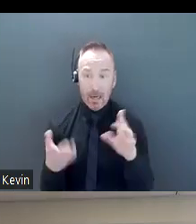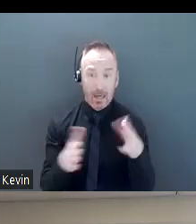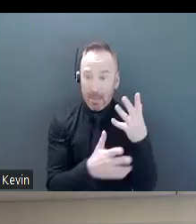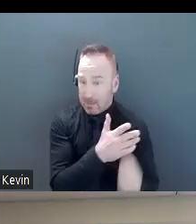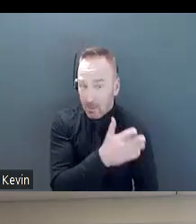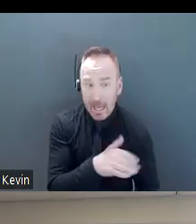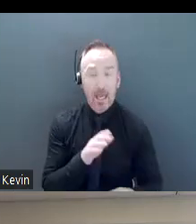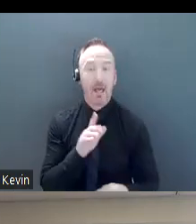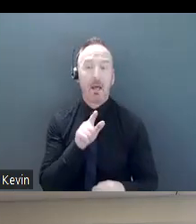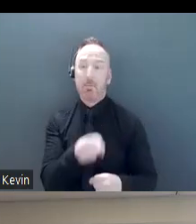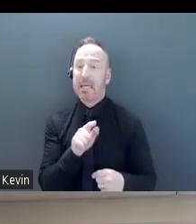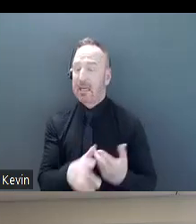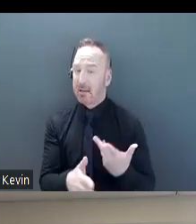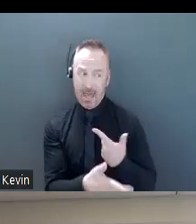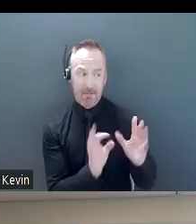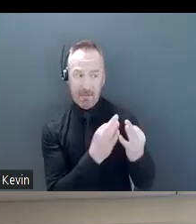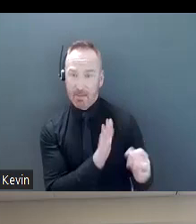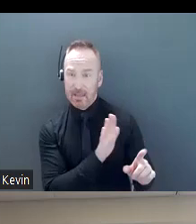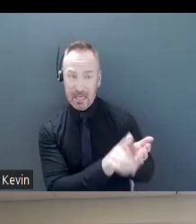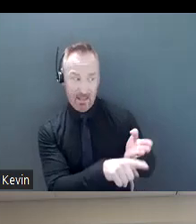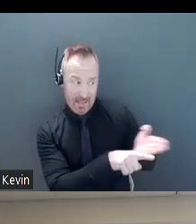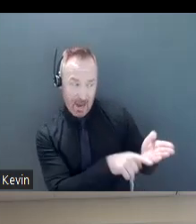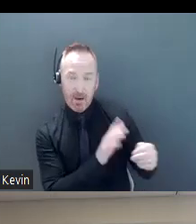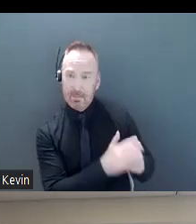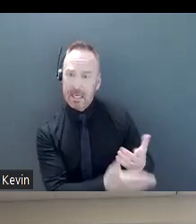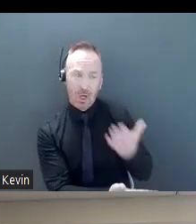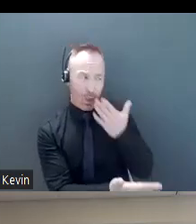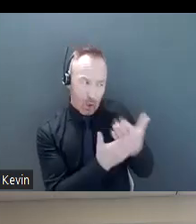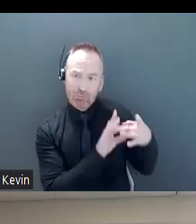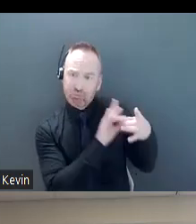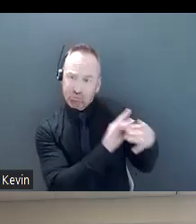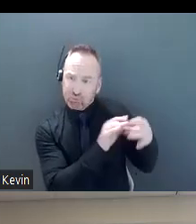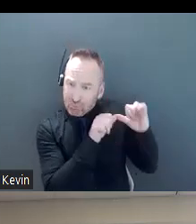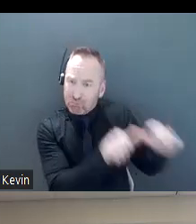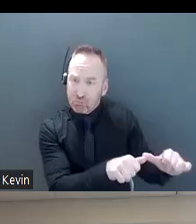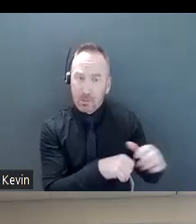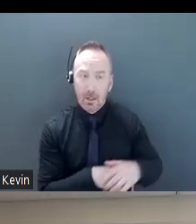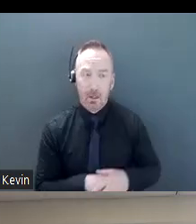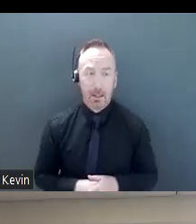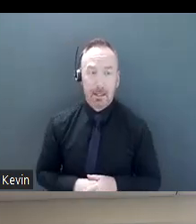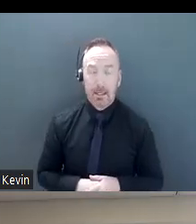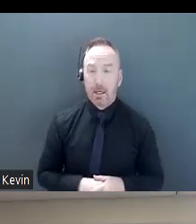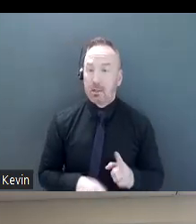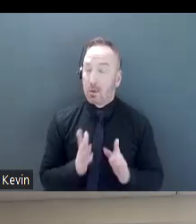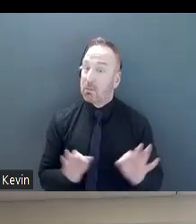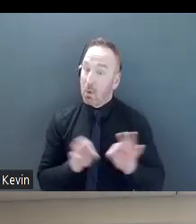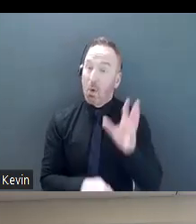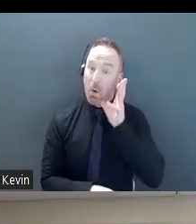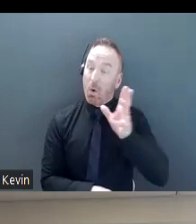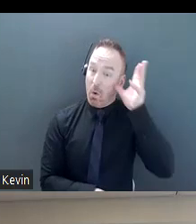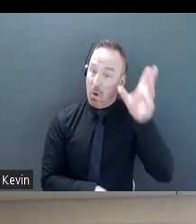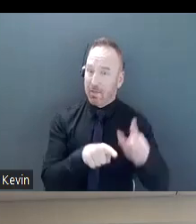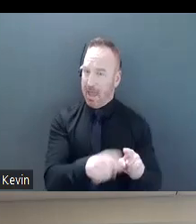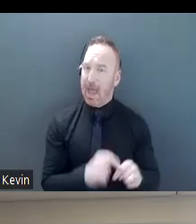Parent should not prevent a child from forming a meaningful relationship with a grandparent unless there's a good reason.